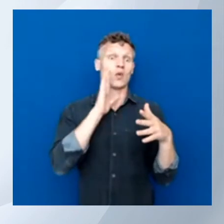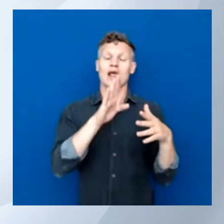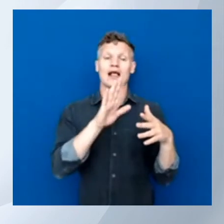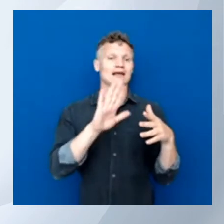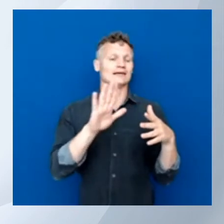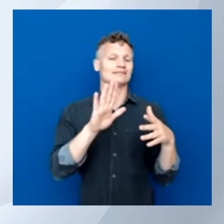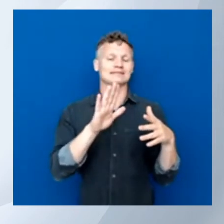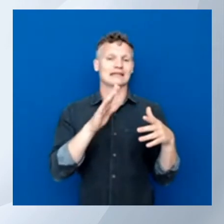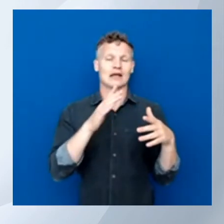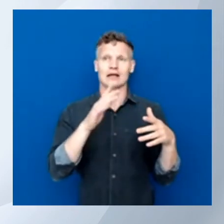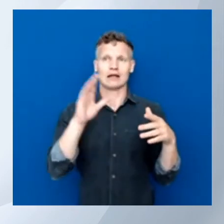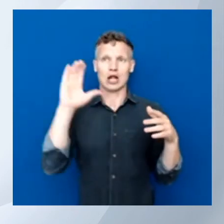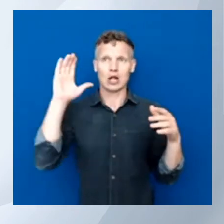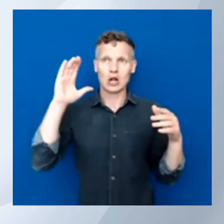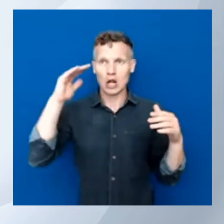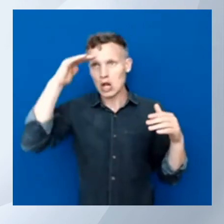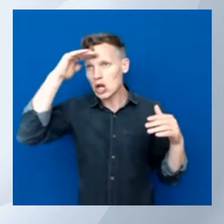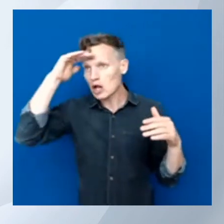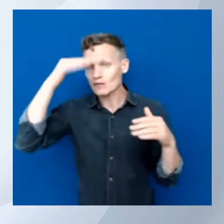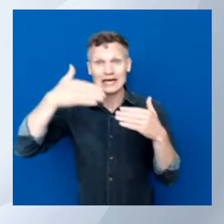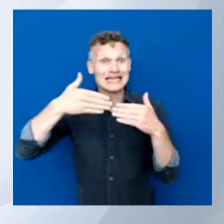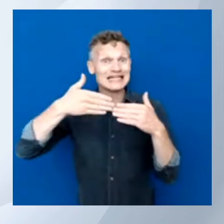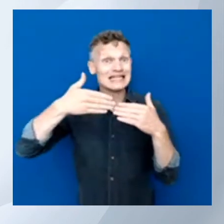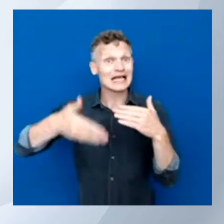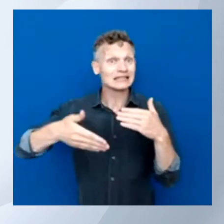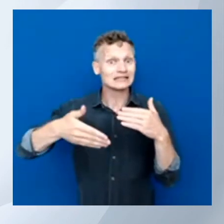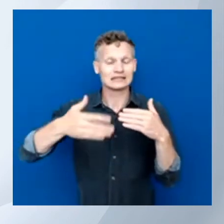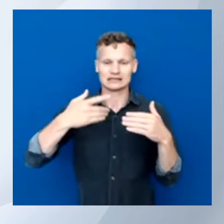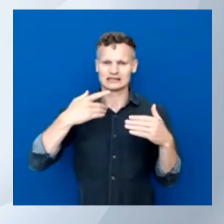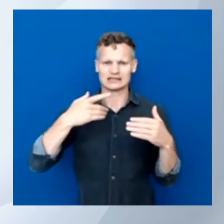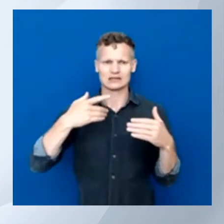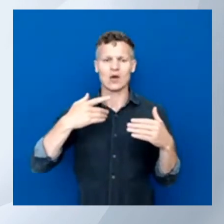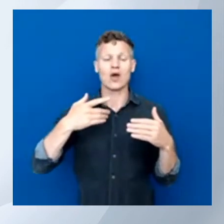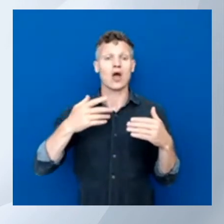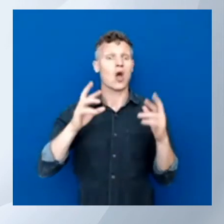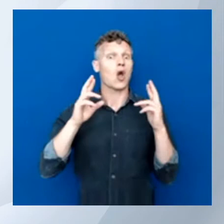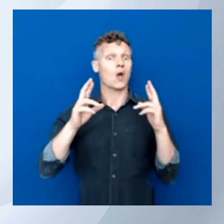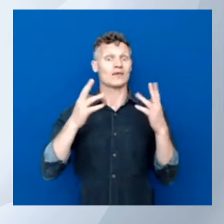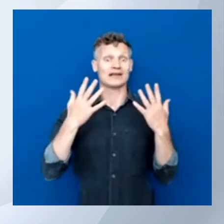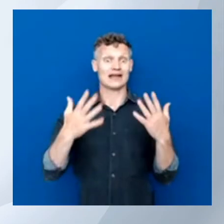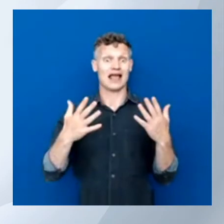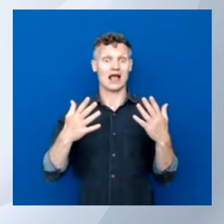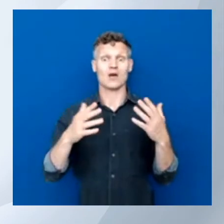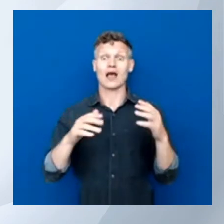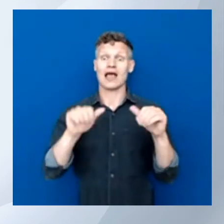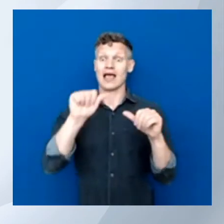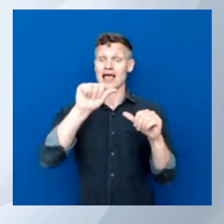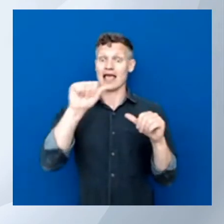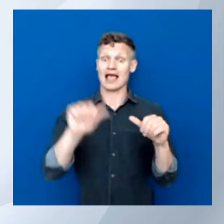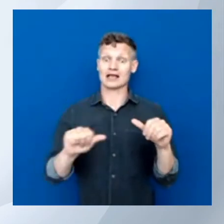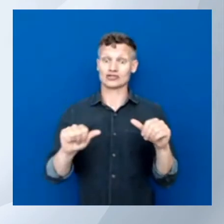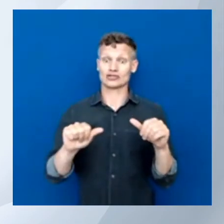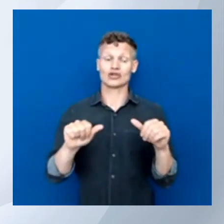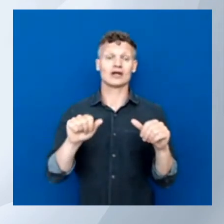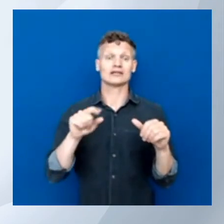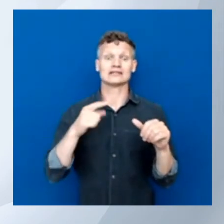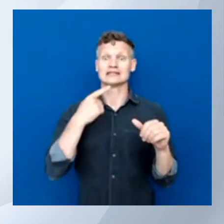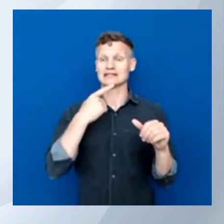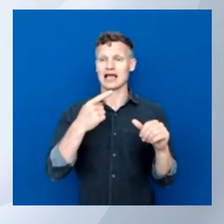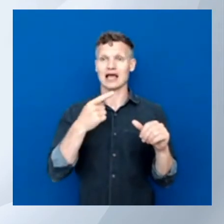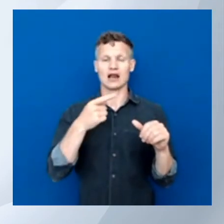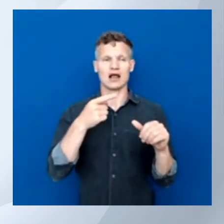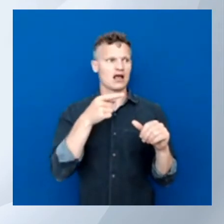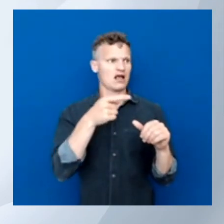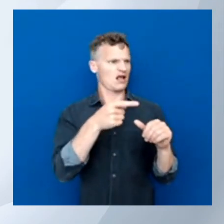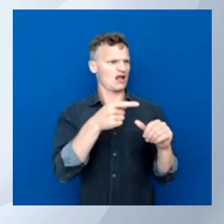long, Azure Front Door is going to detect, this is taking longer than it should, and it will start servicing the requests from that West Australia region that